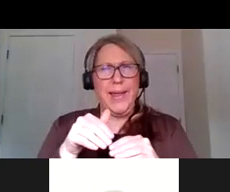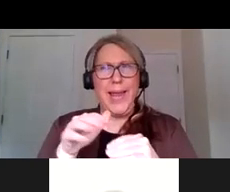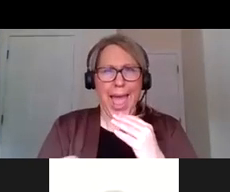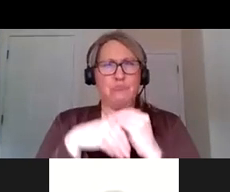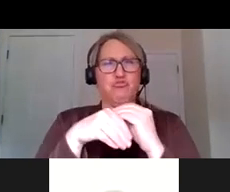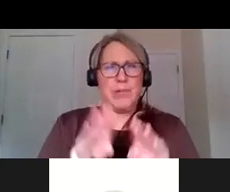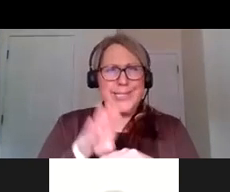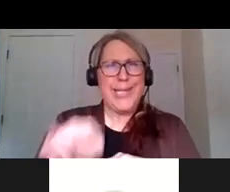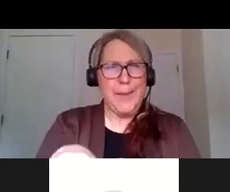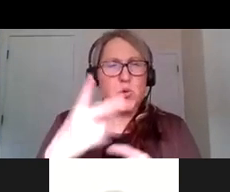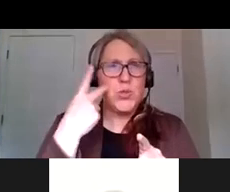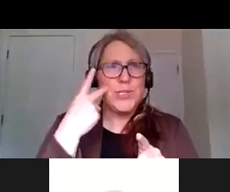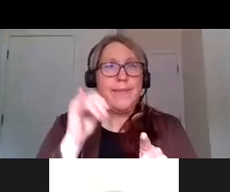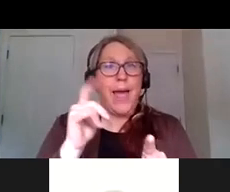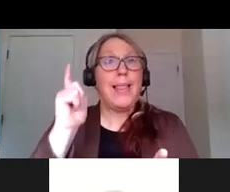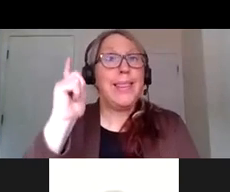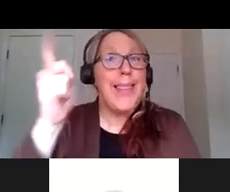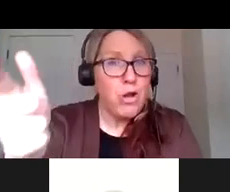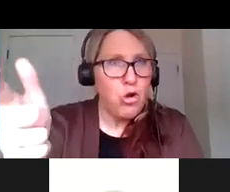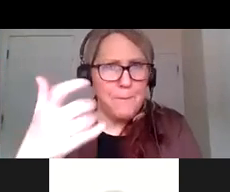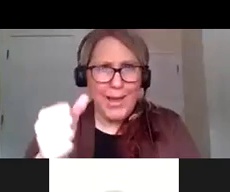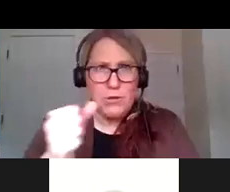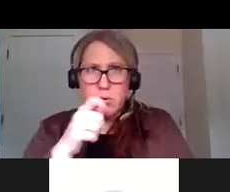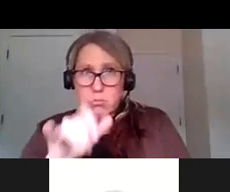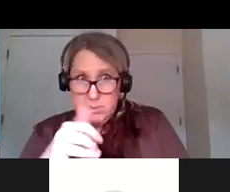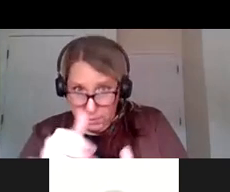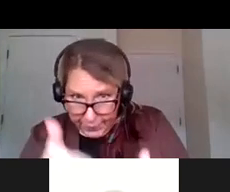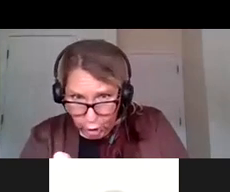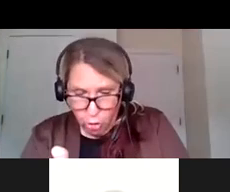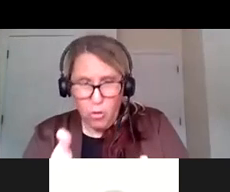that later to make sure it was still there. It didn't,